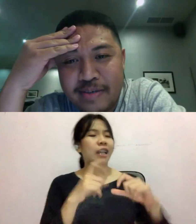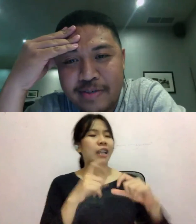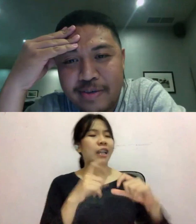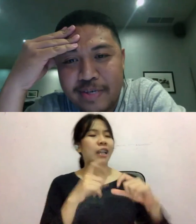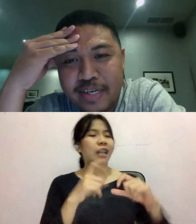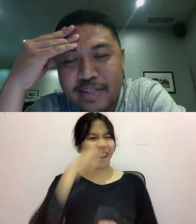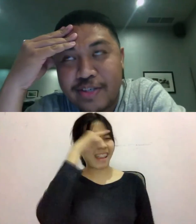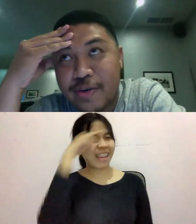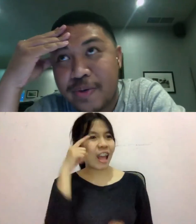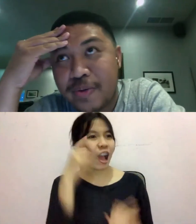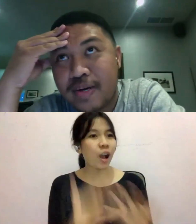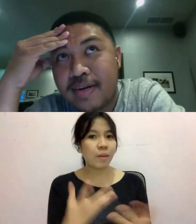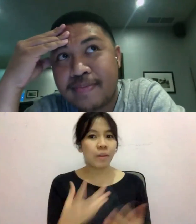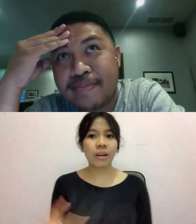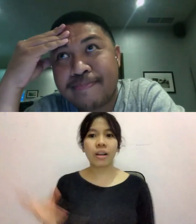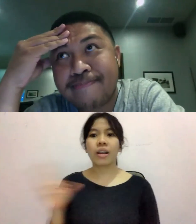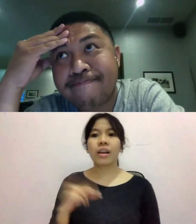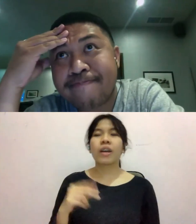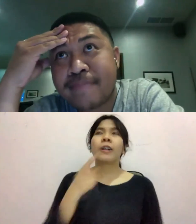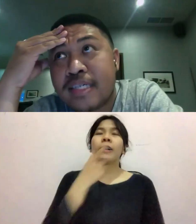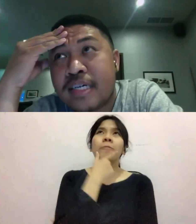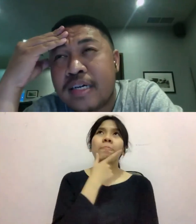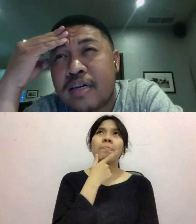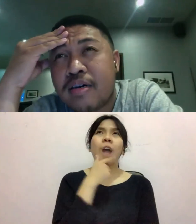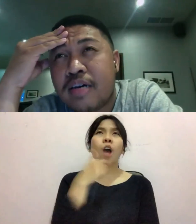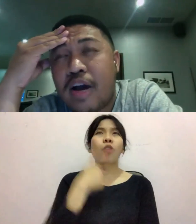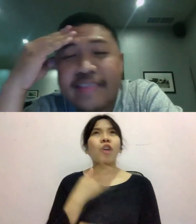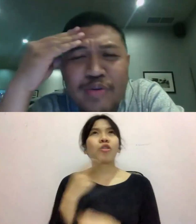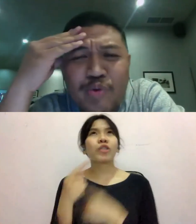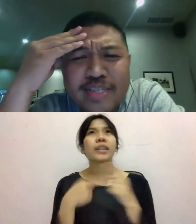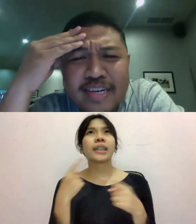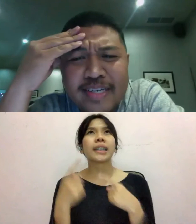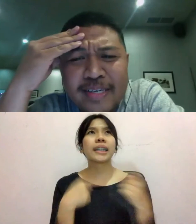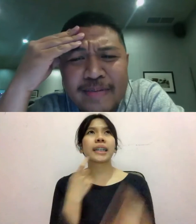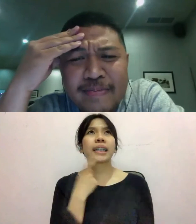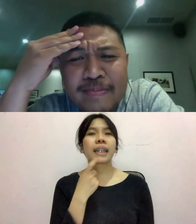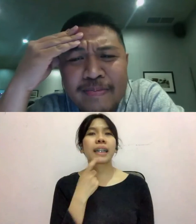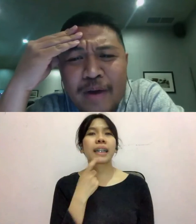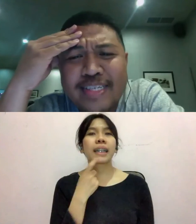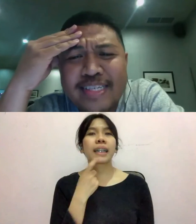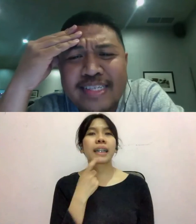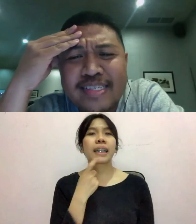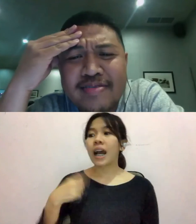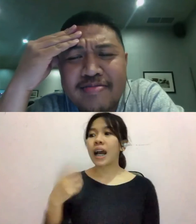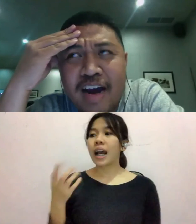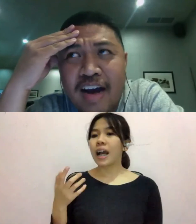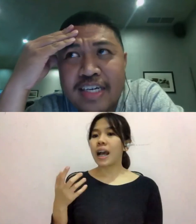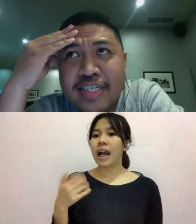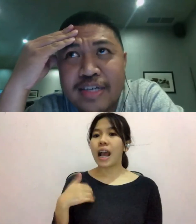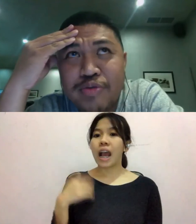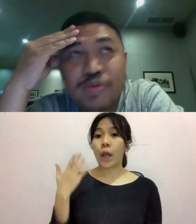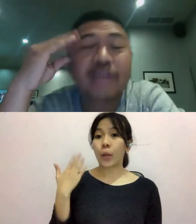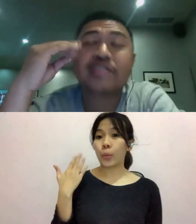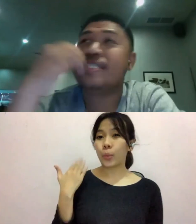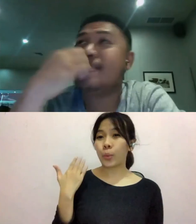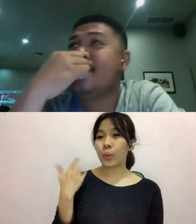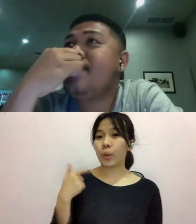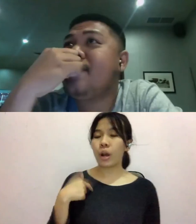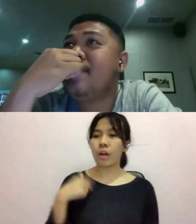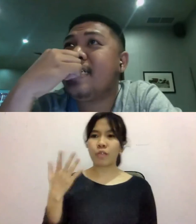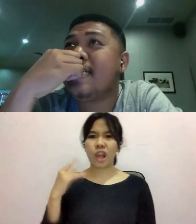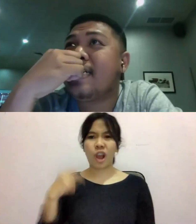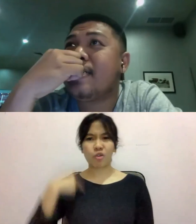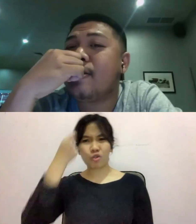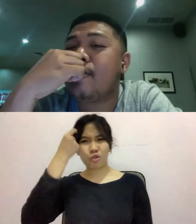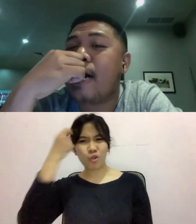tell the story. So yeah, I think it was like I was in college like